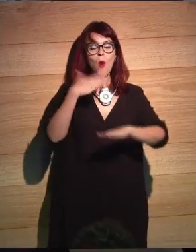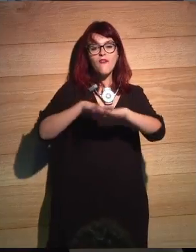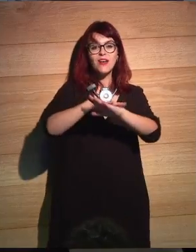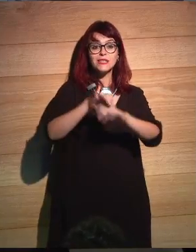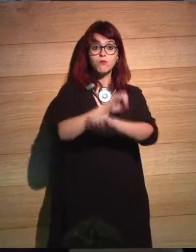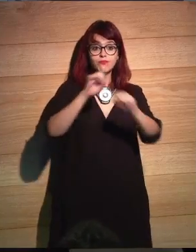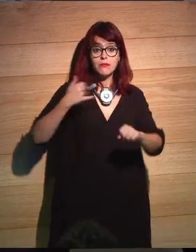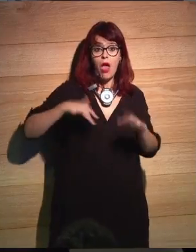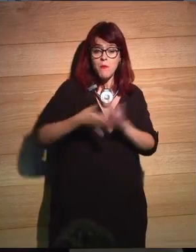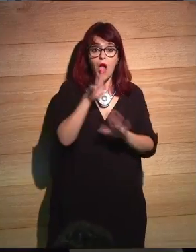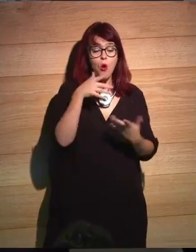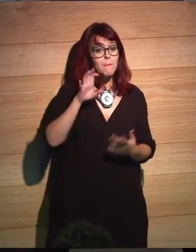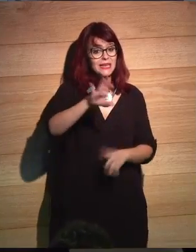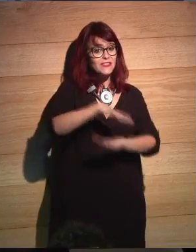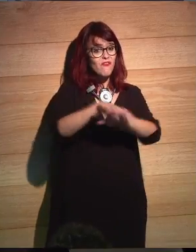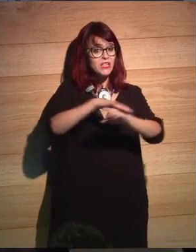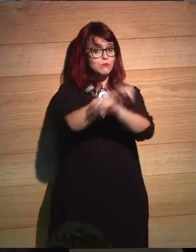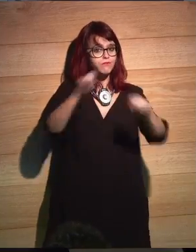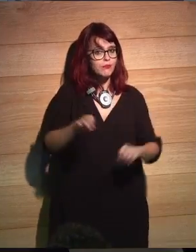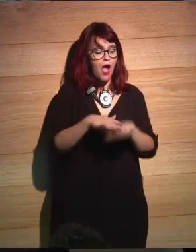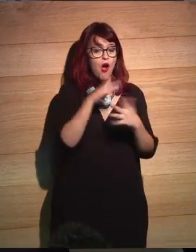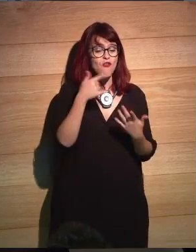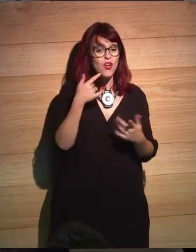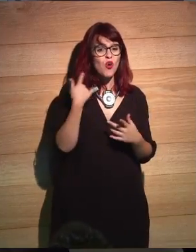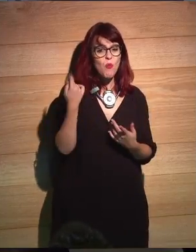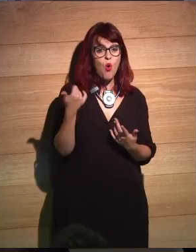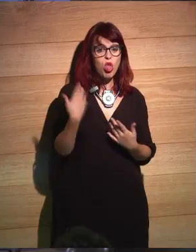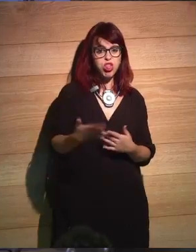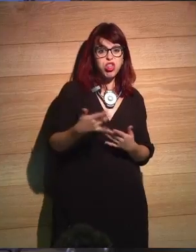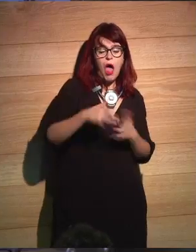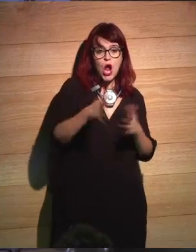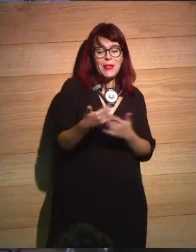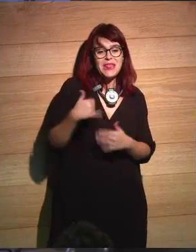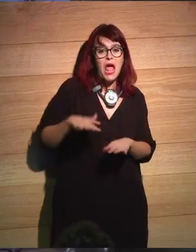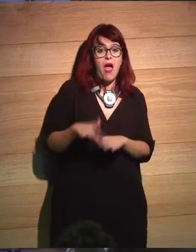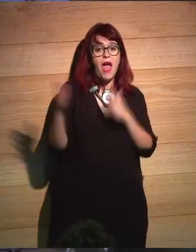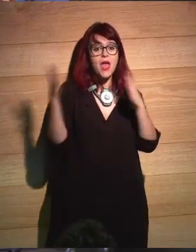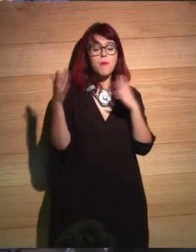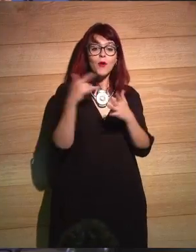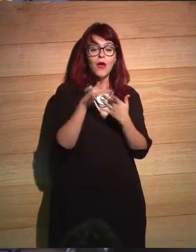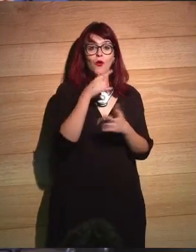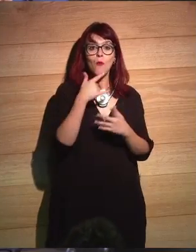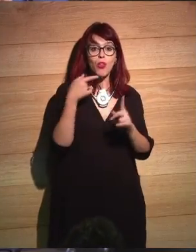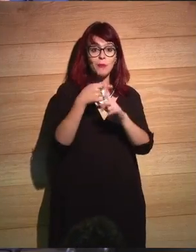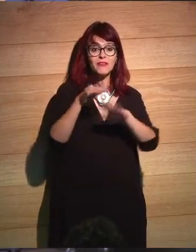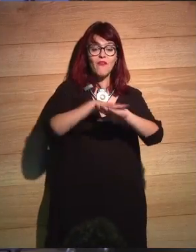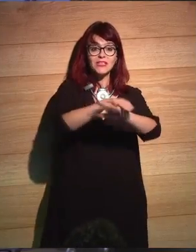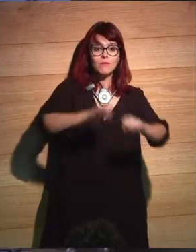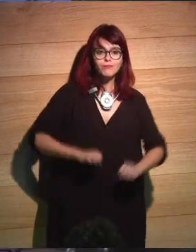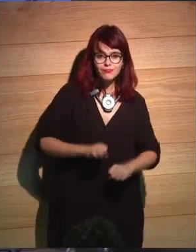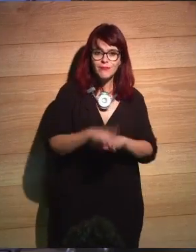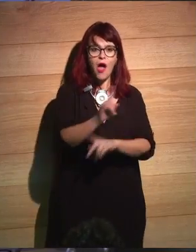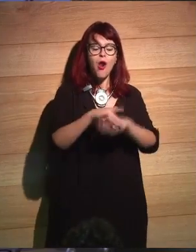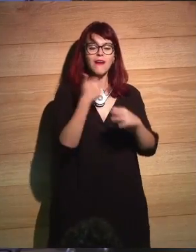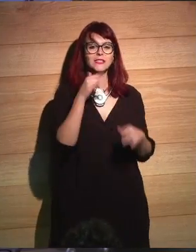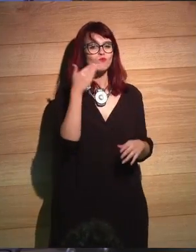become vulgar, and we are beyond it, and it's much more everyone for himself. And of course you can write about anything, but if